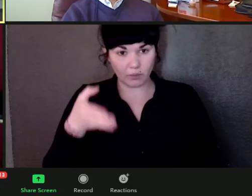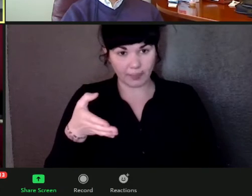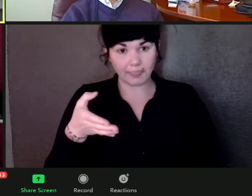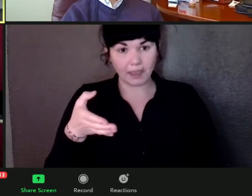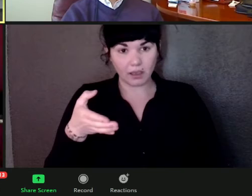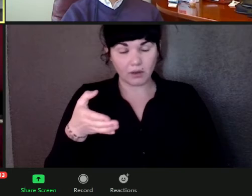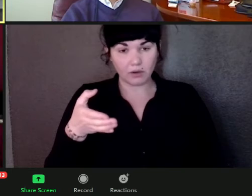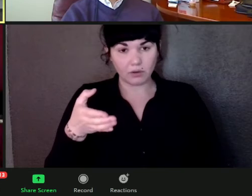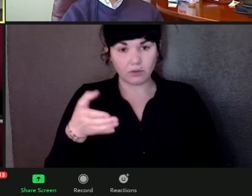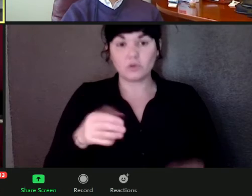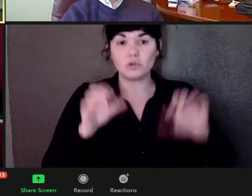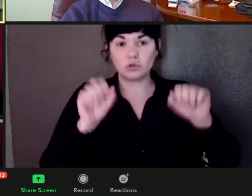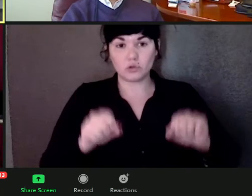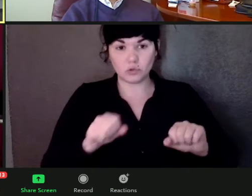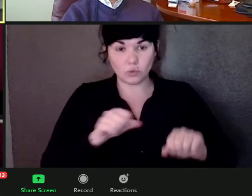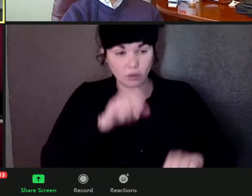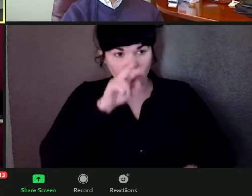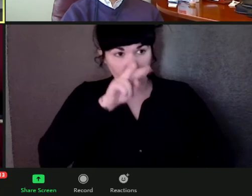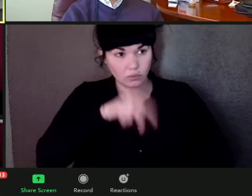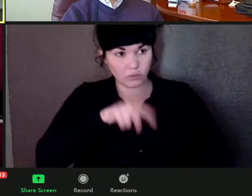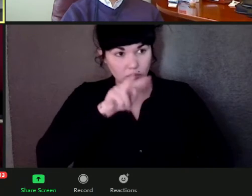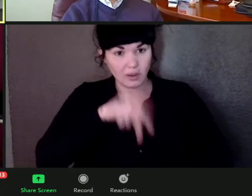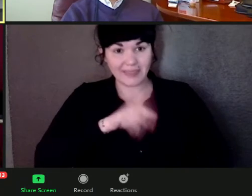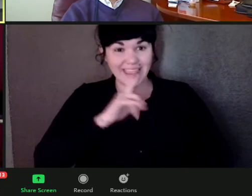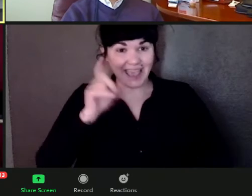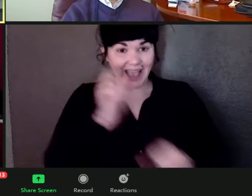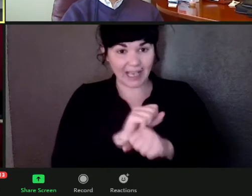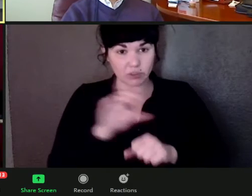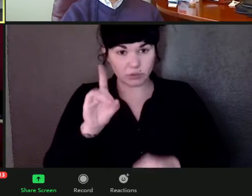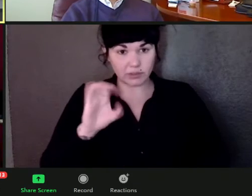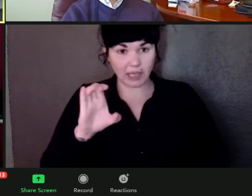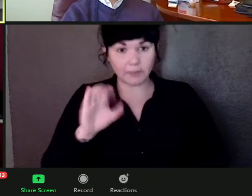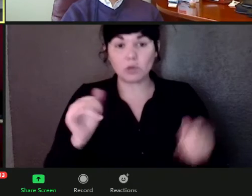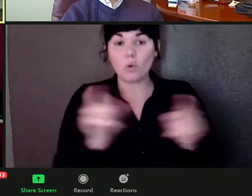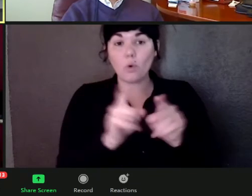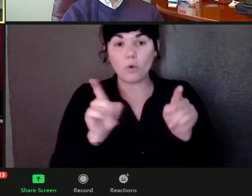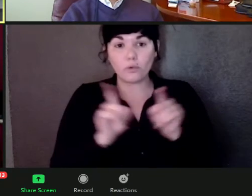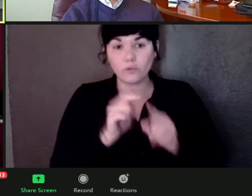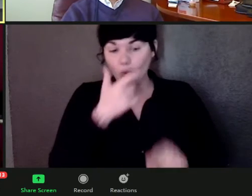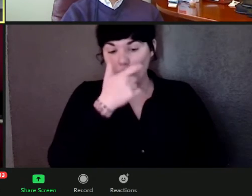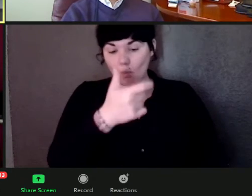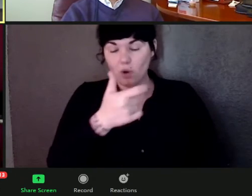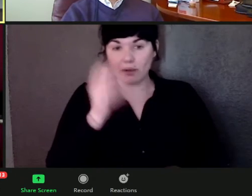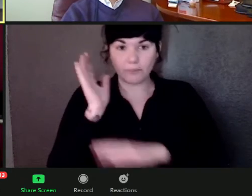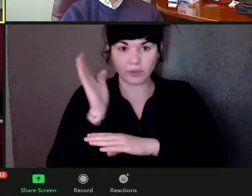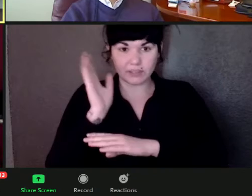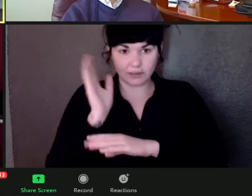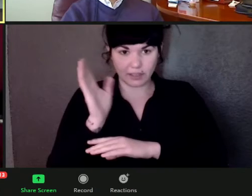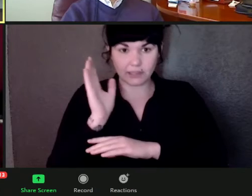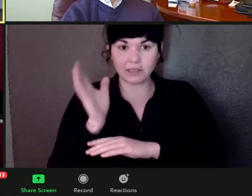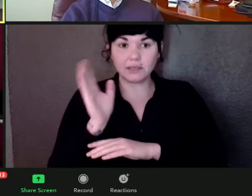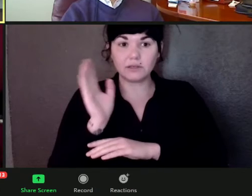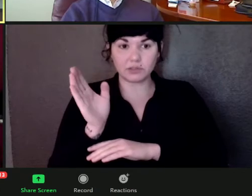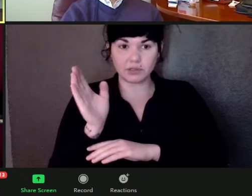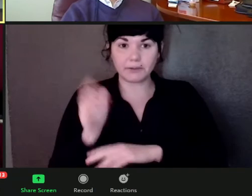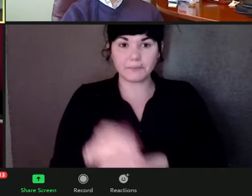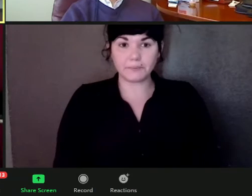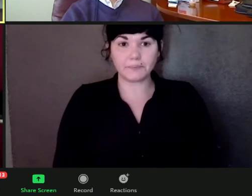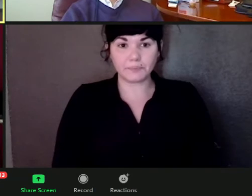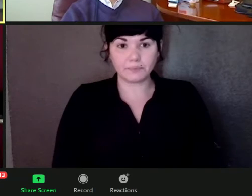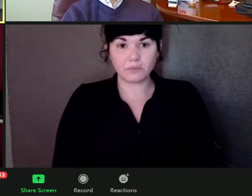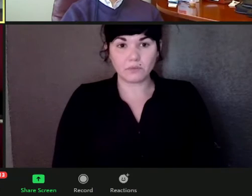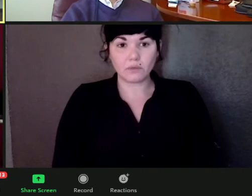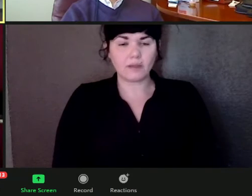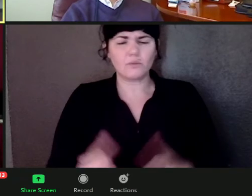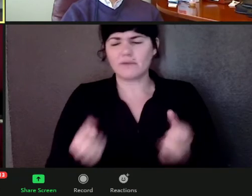see the actual documents and the presentation. So when we think about, as you go through all of those, because there are many different budgets